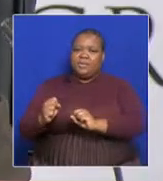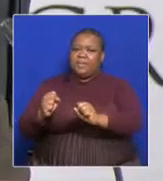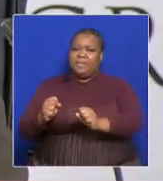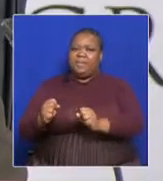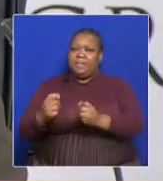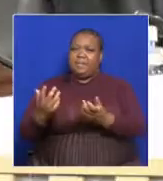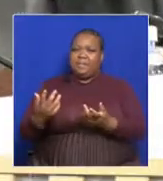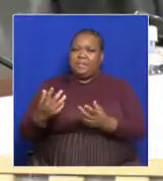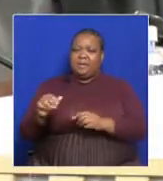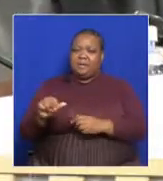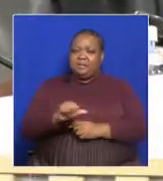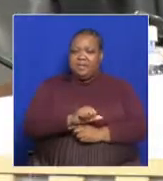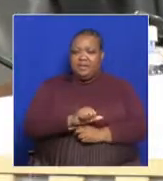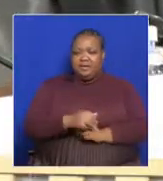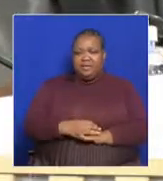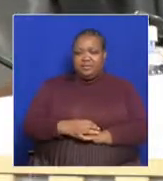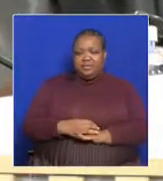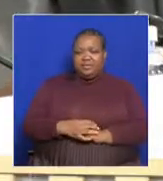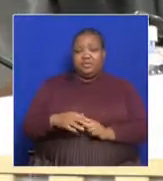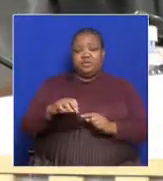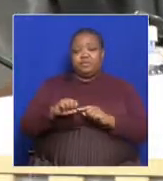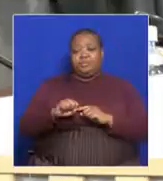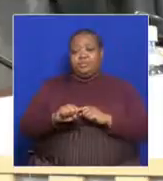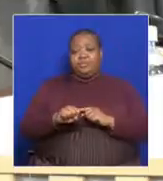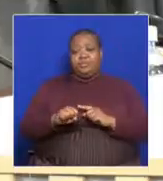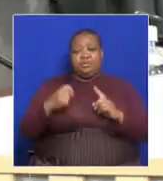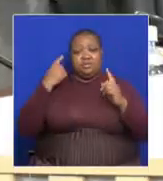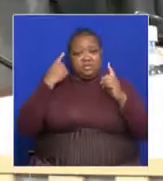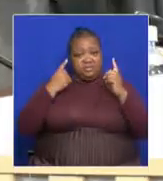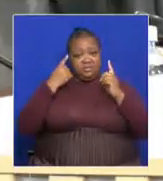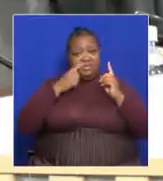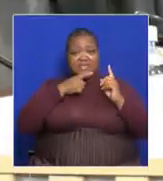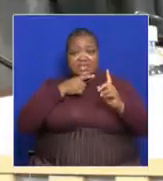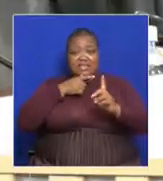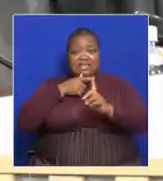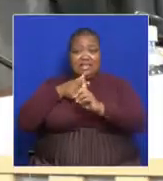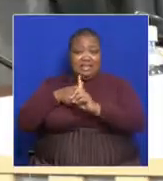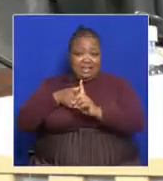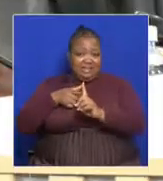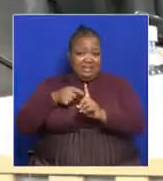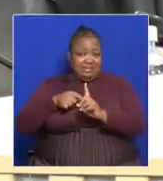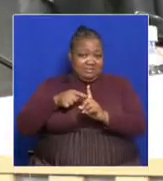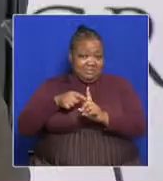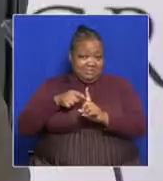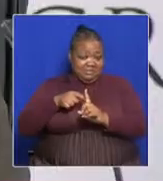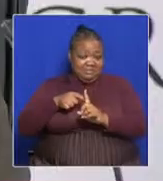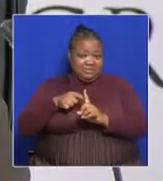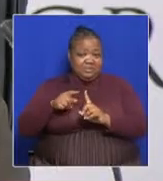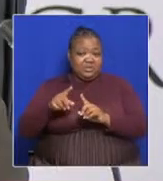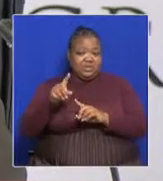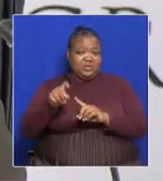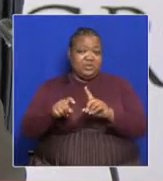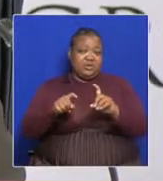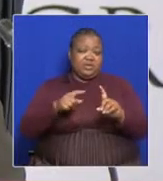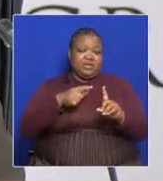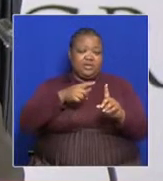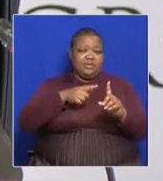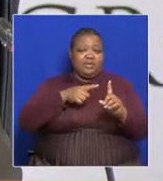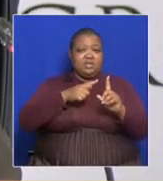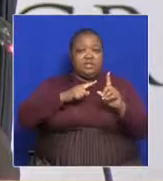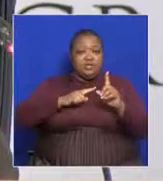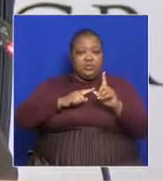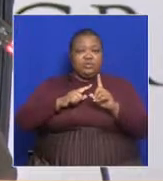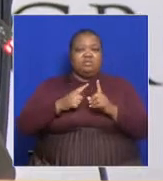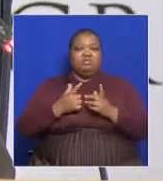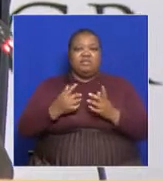When you found out, you didn't think to tell him whenever you inquired and you were told there's nothing to it. You didn't